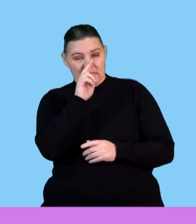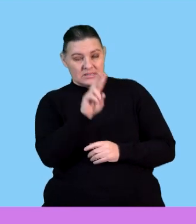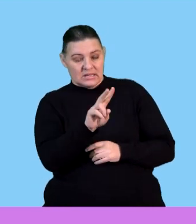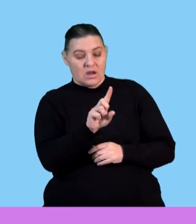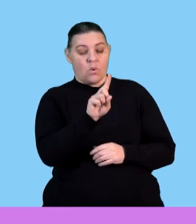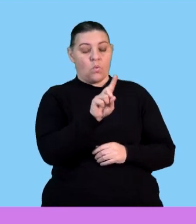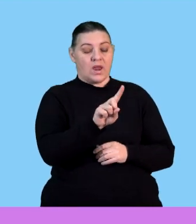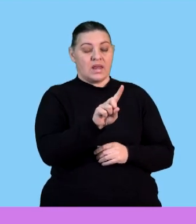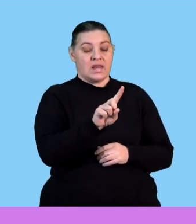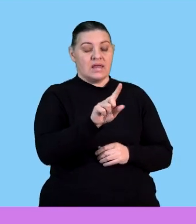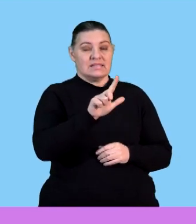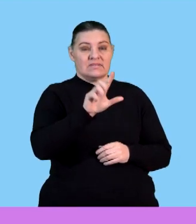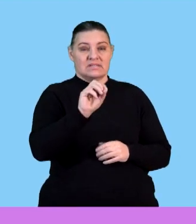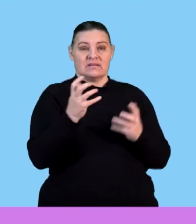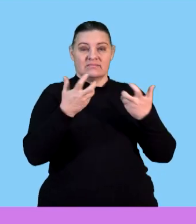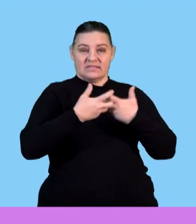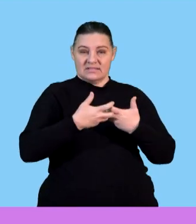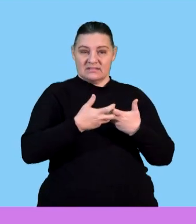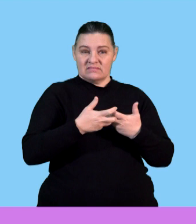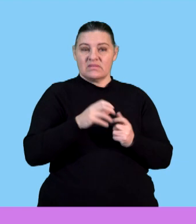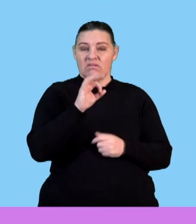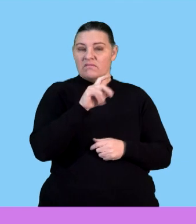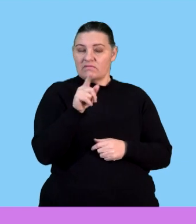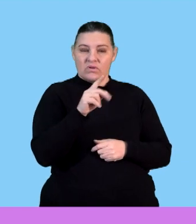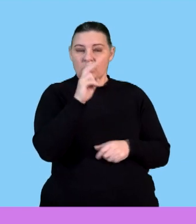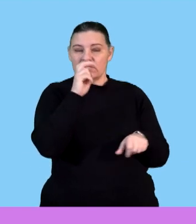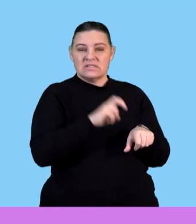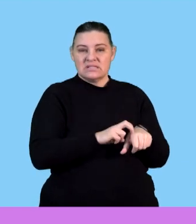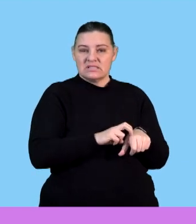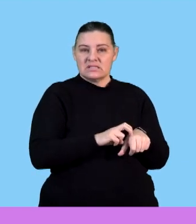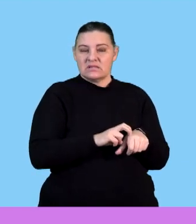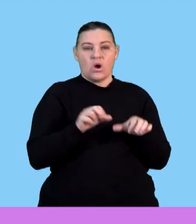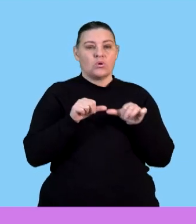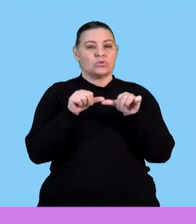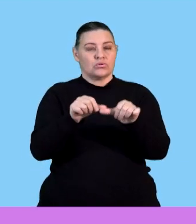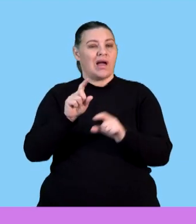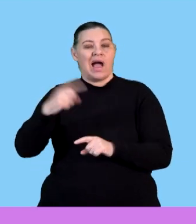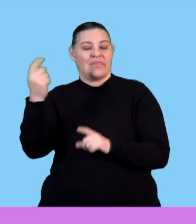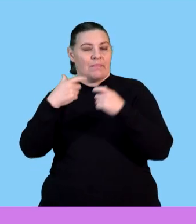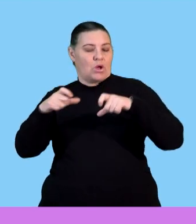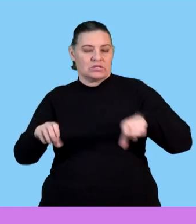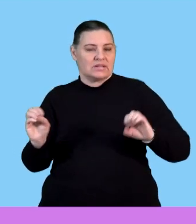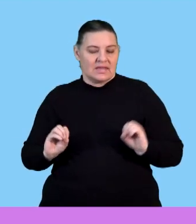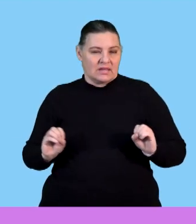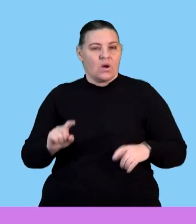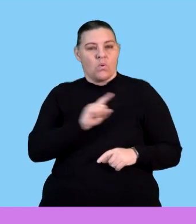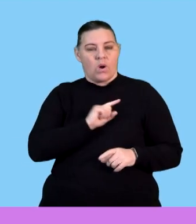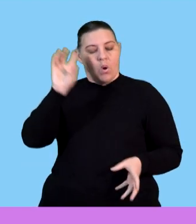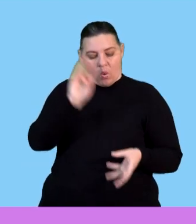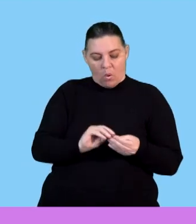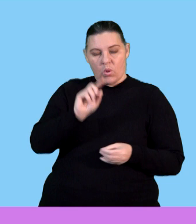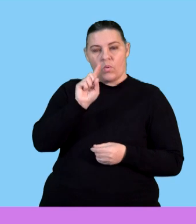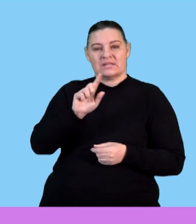now, 170 fits into 350. So there's no reason for us to continue using any more blocks because